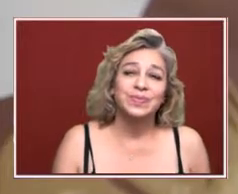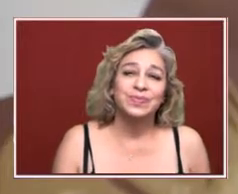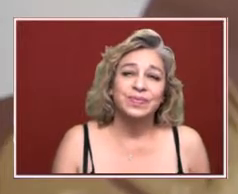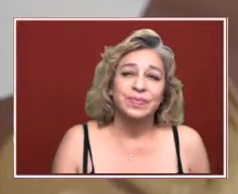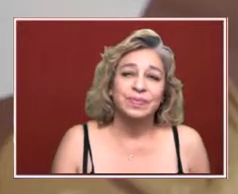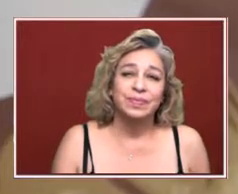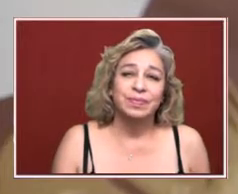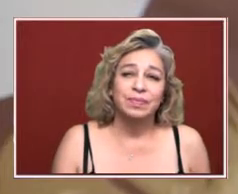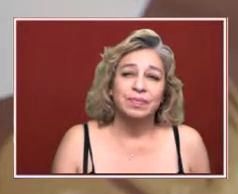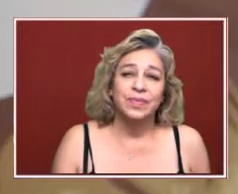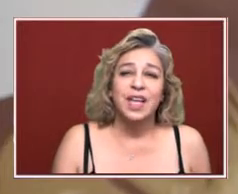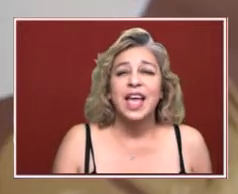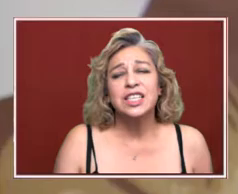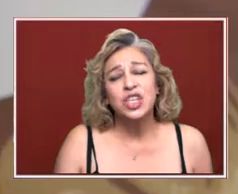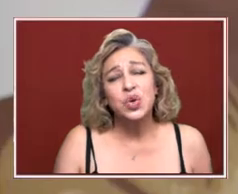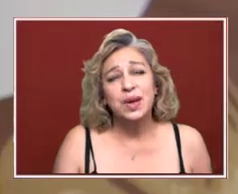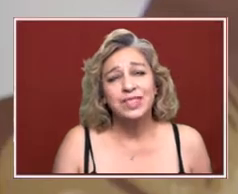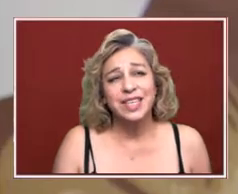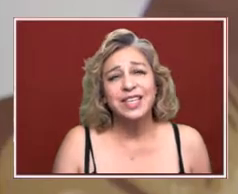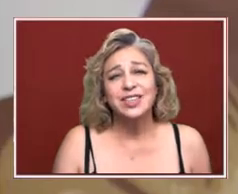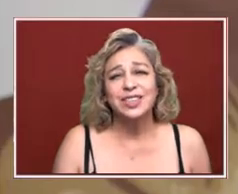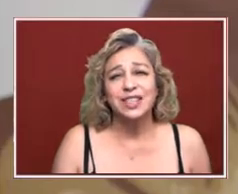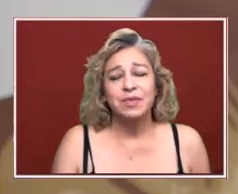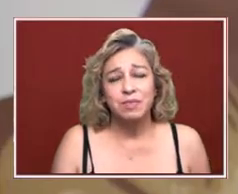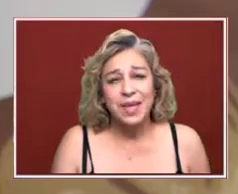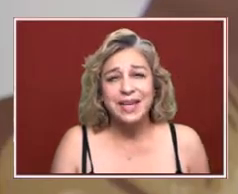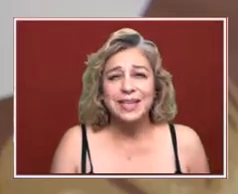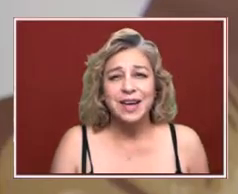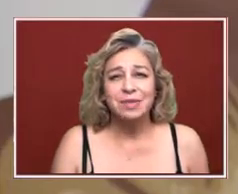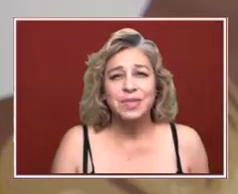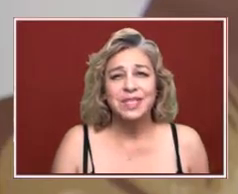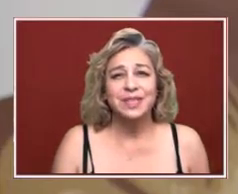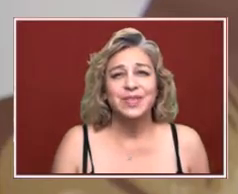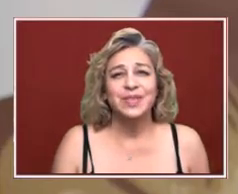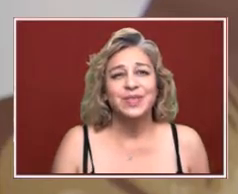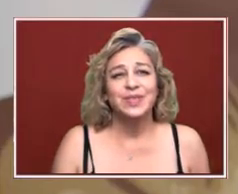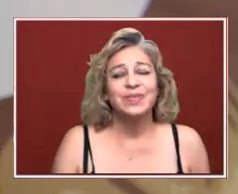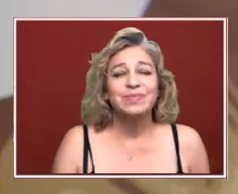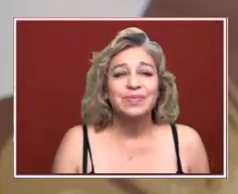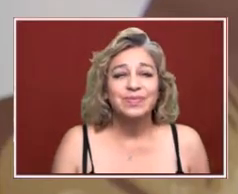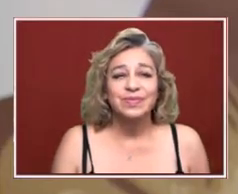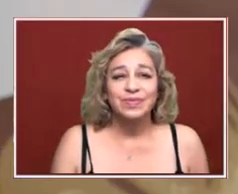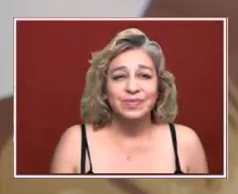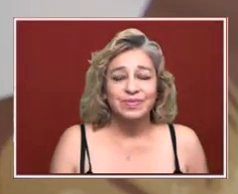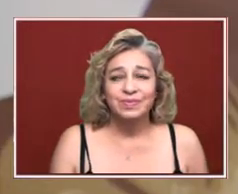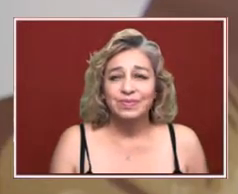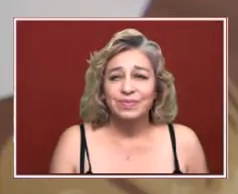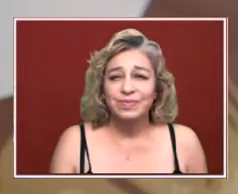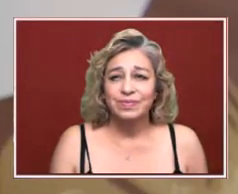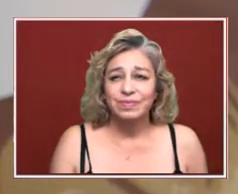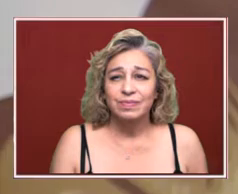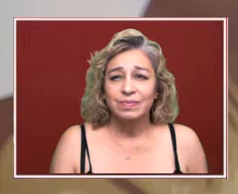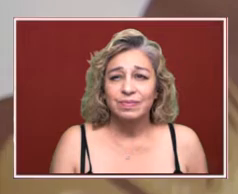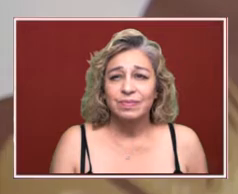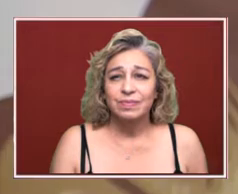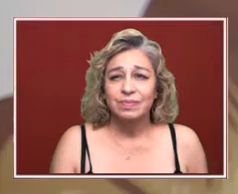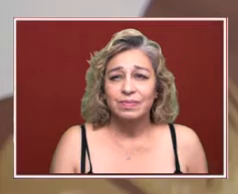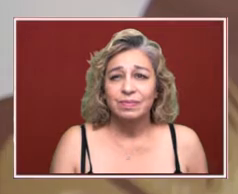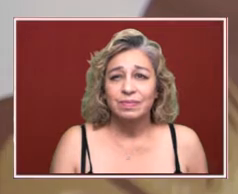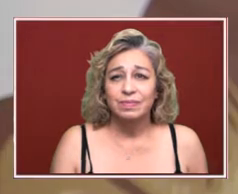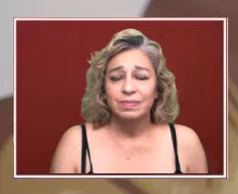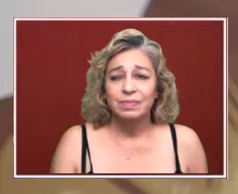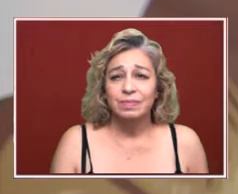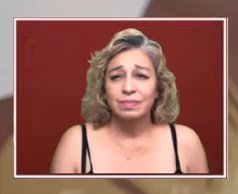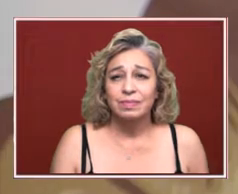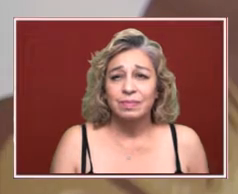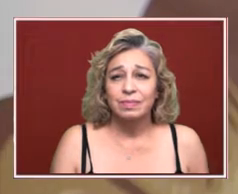Como usted lo ha señalado muchas veces. As you have signaled many times. Y que cuando hay un gobierno que tiene el respaldo